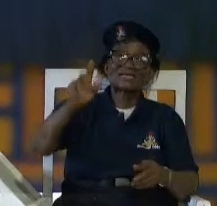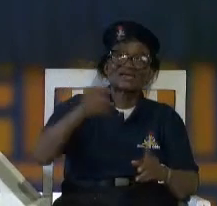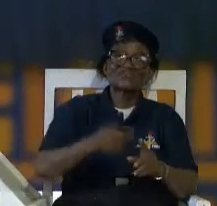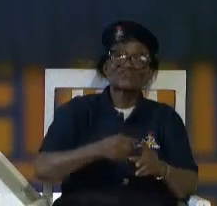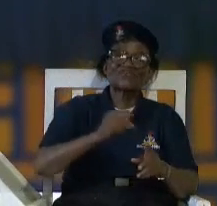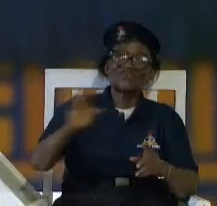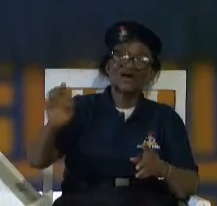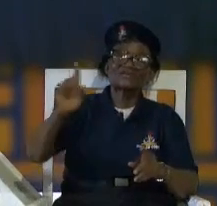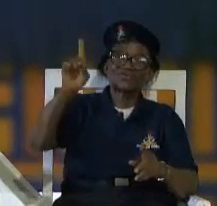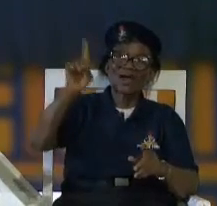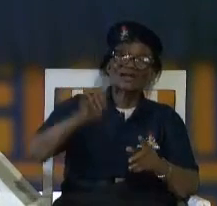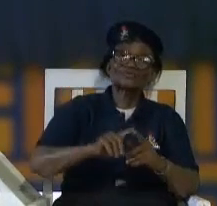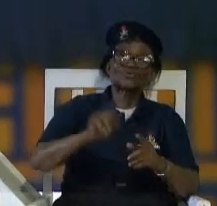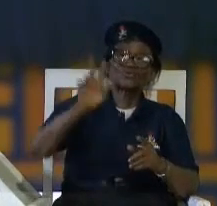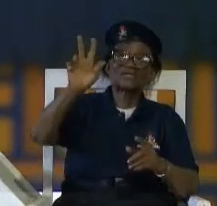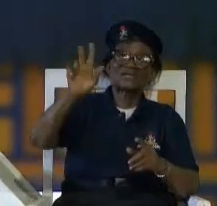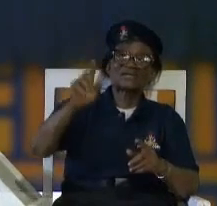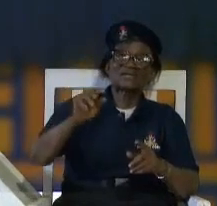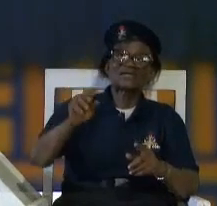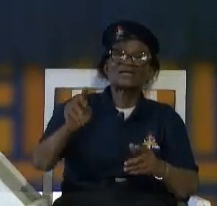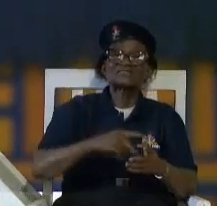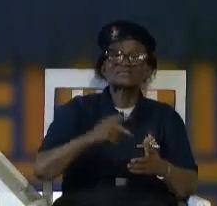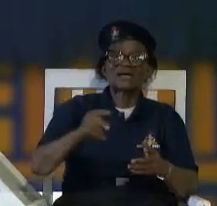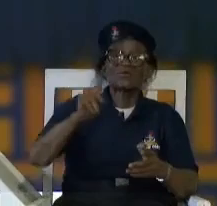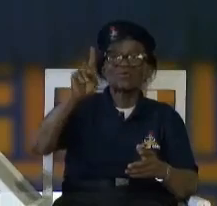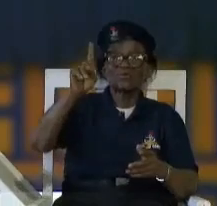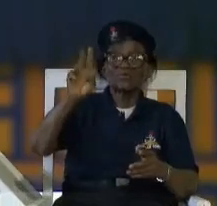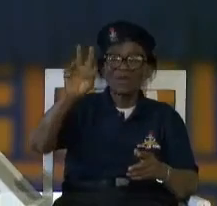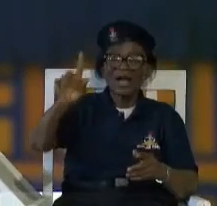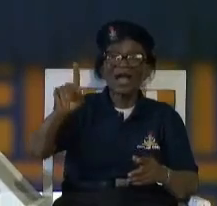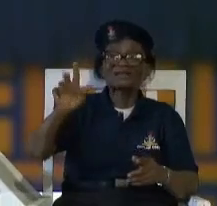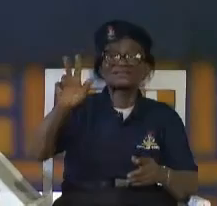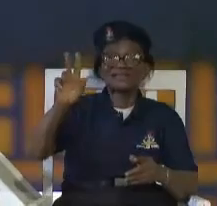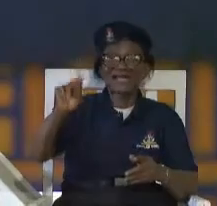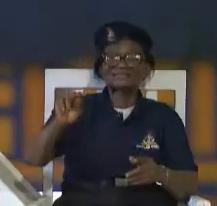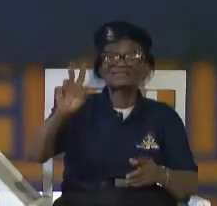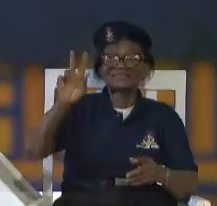verse 1 to 3, Psalm 133 from verse 1 to 3,